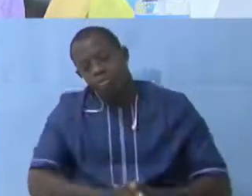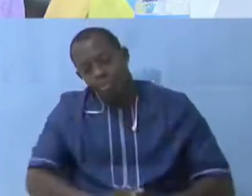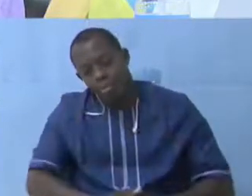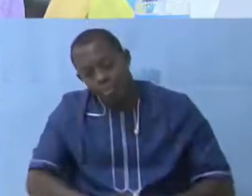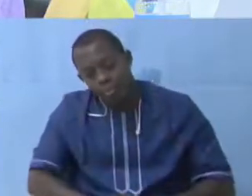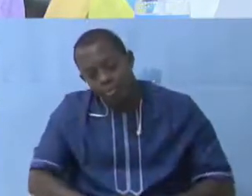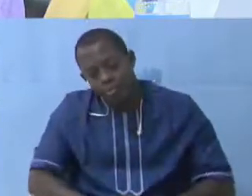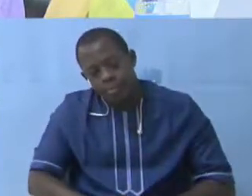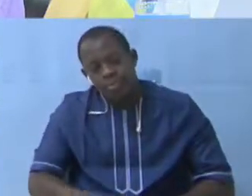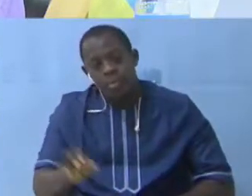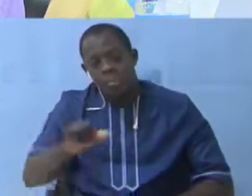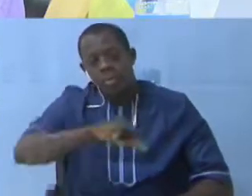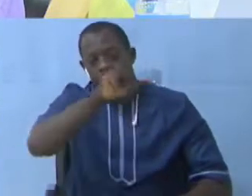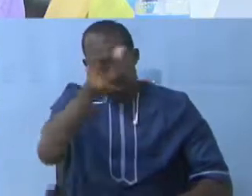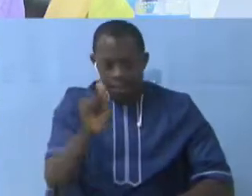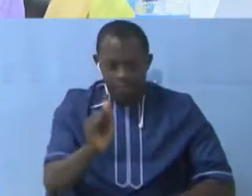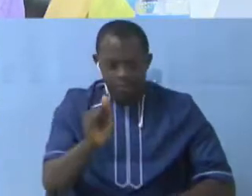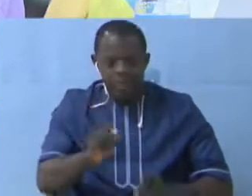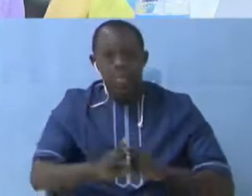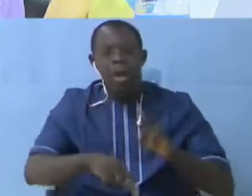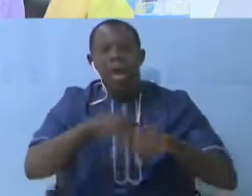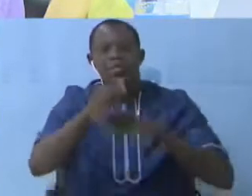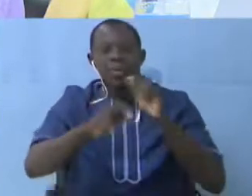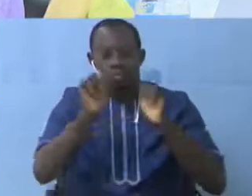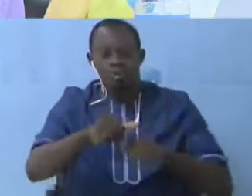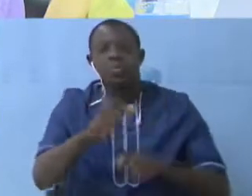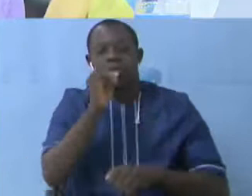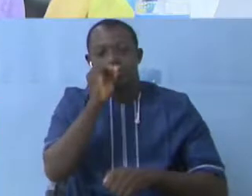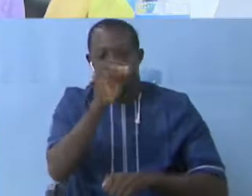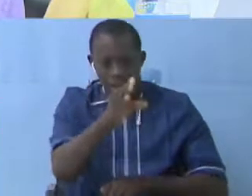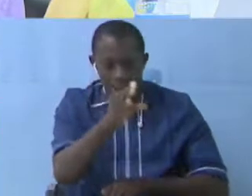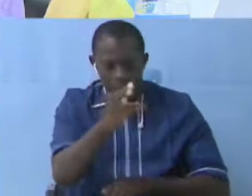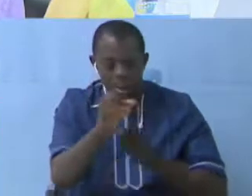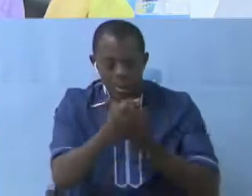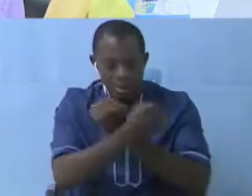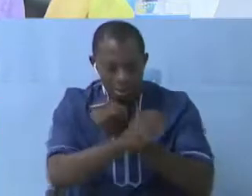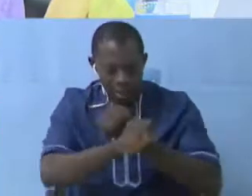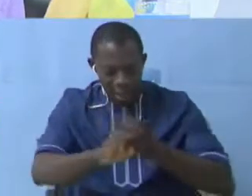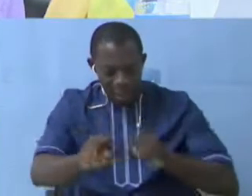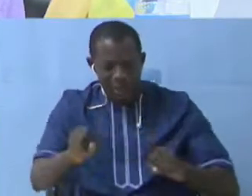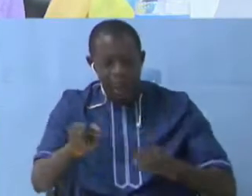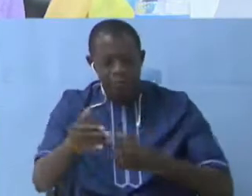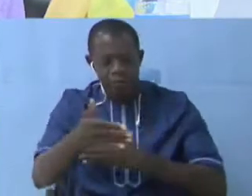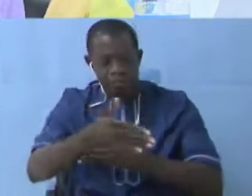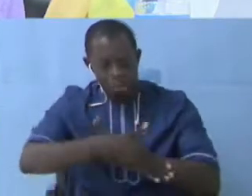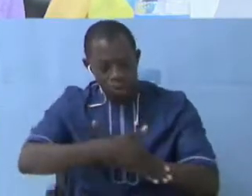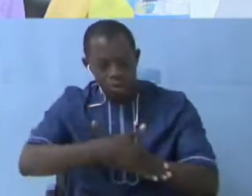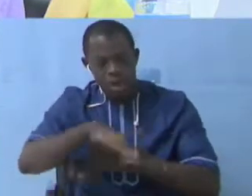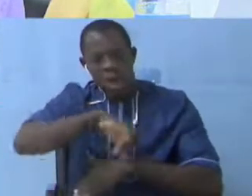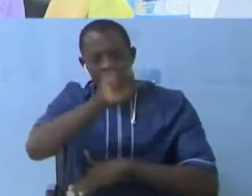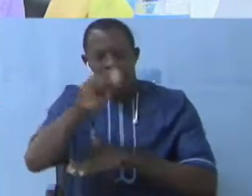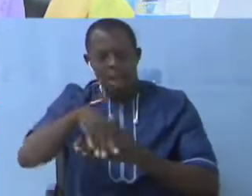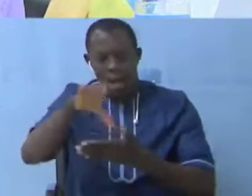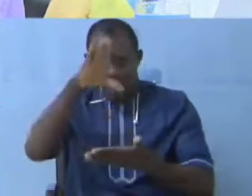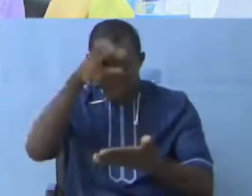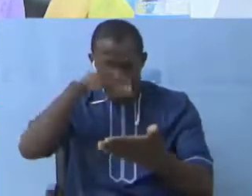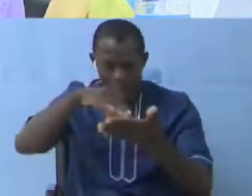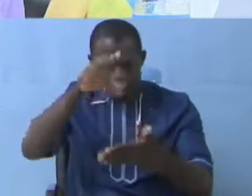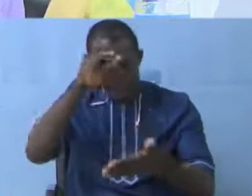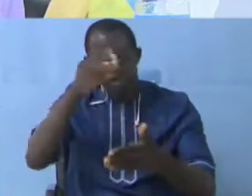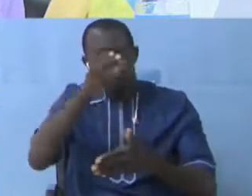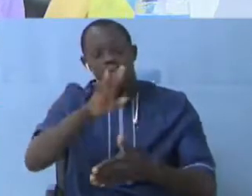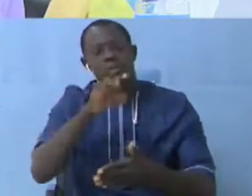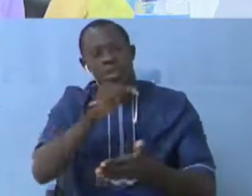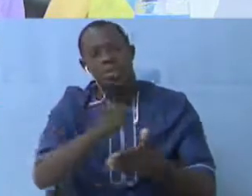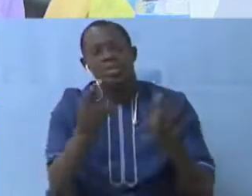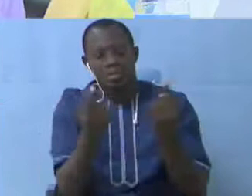ko. And then we will be able to say safely that we will close it and learn from it. Bu boobaa nag dinañ mën a wax nag ne léegi de